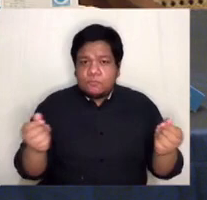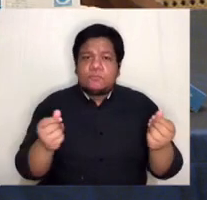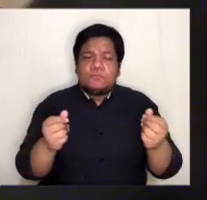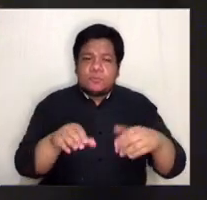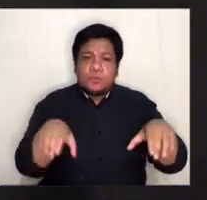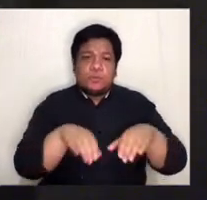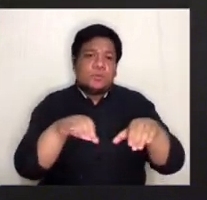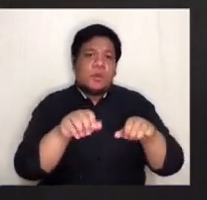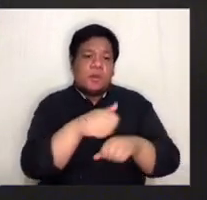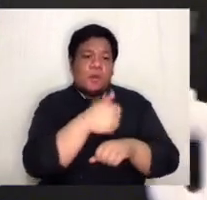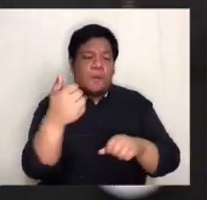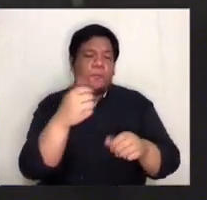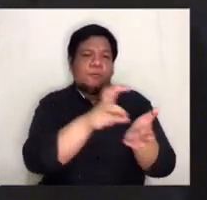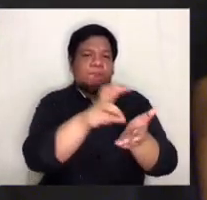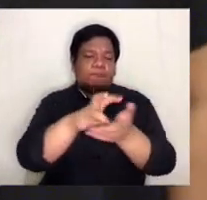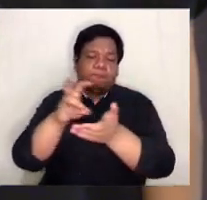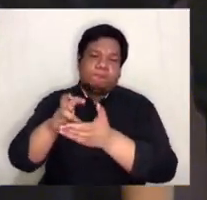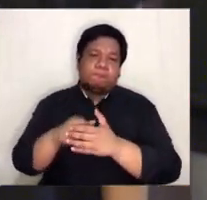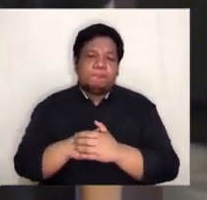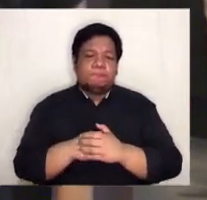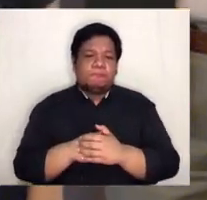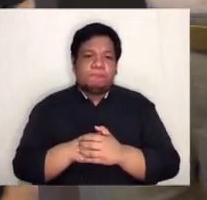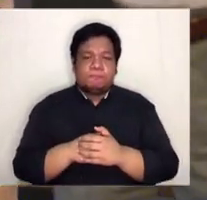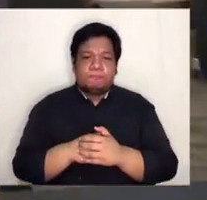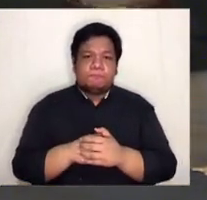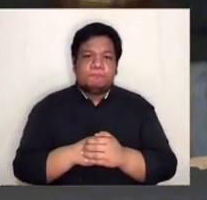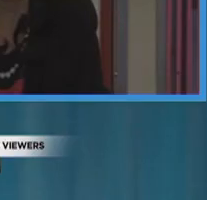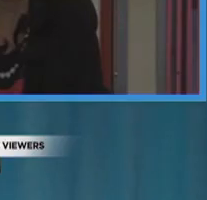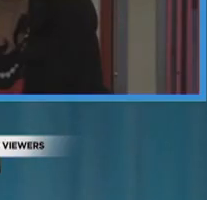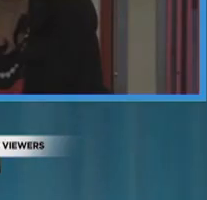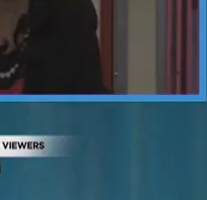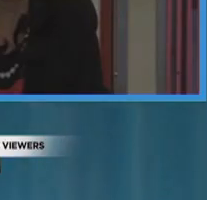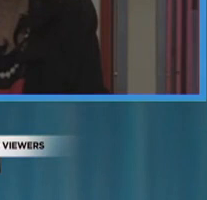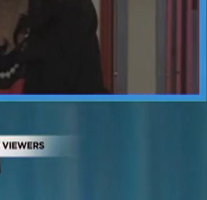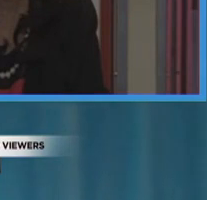din ng ibang towns. Joyce Balancho, ABS-CBN News.